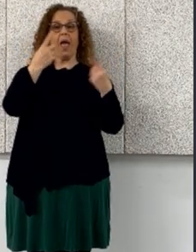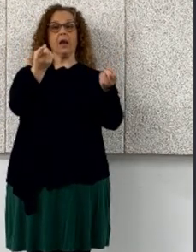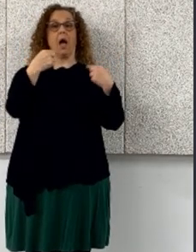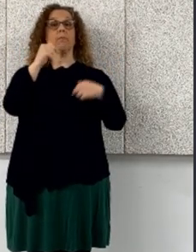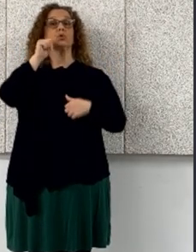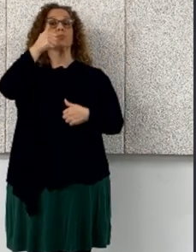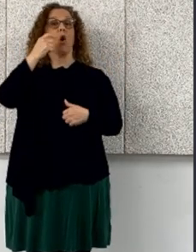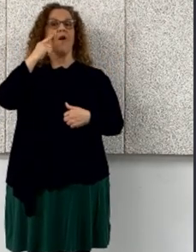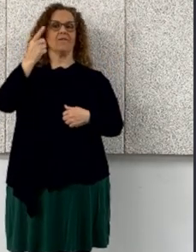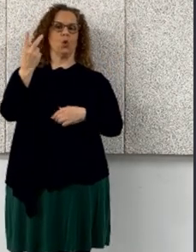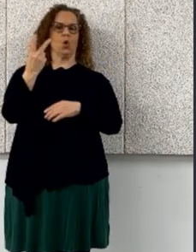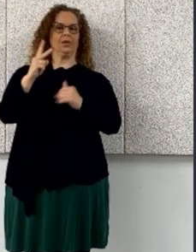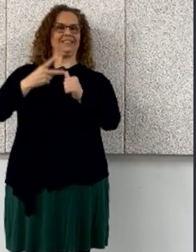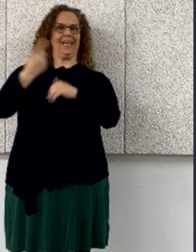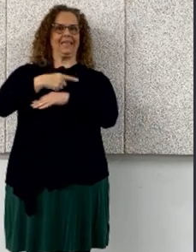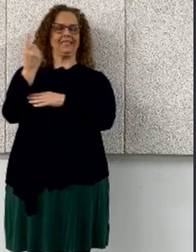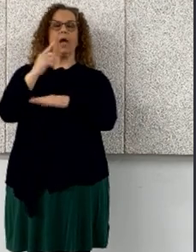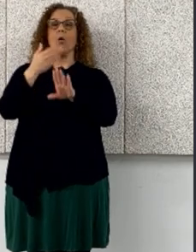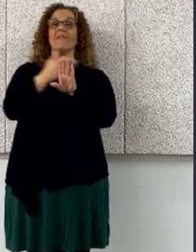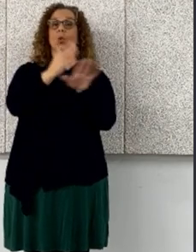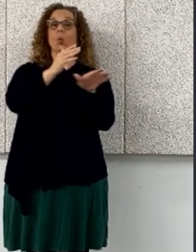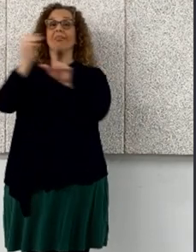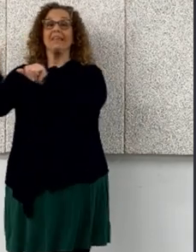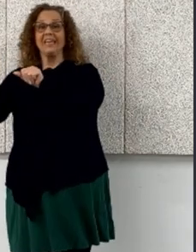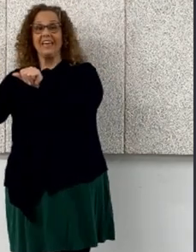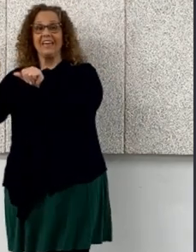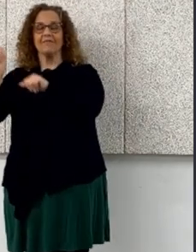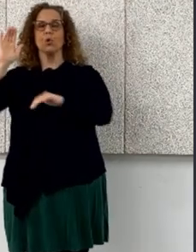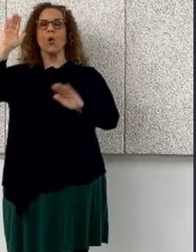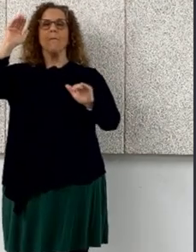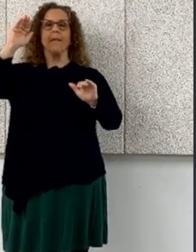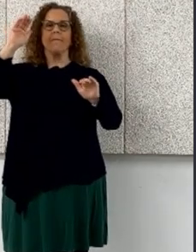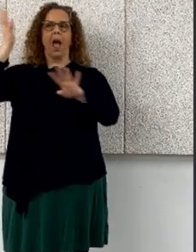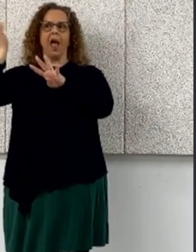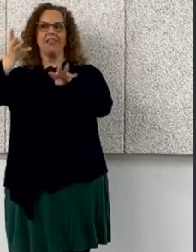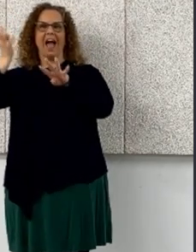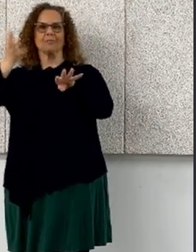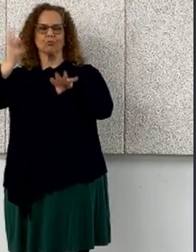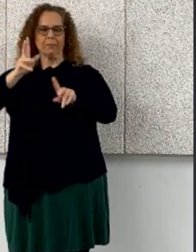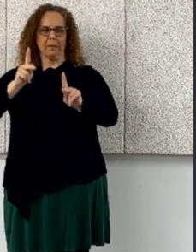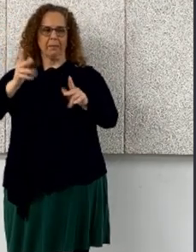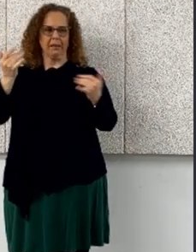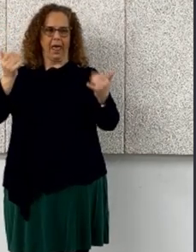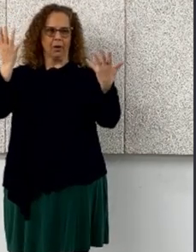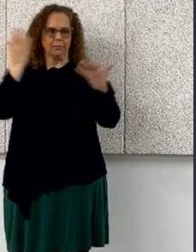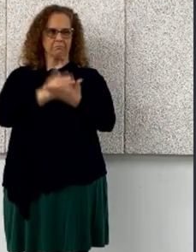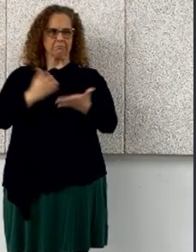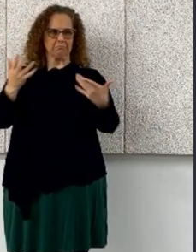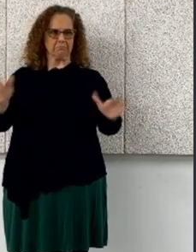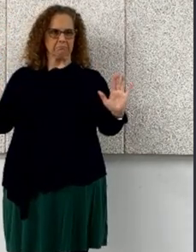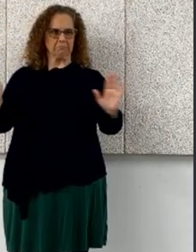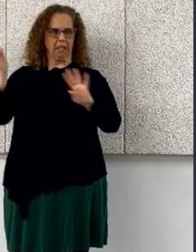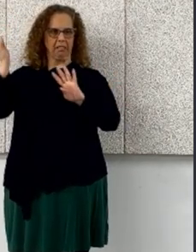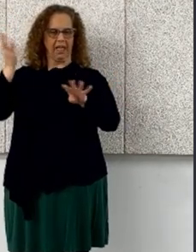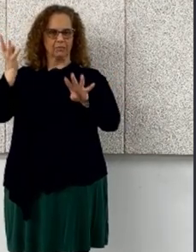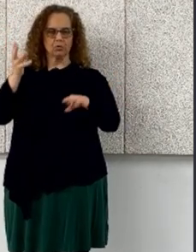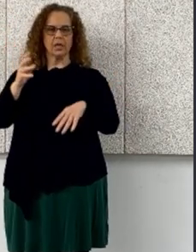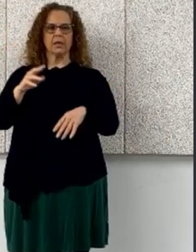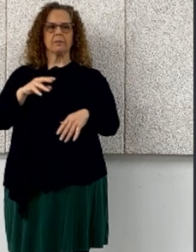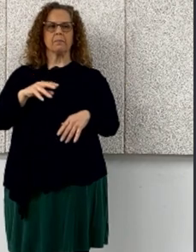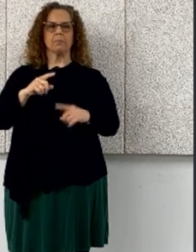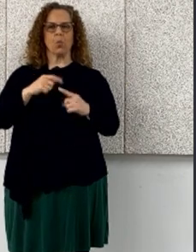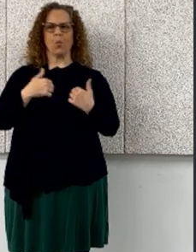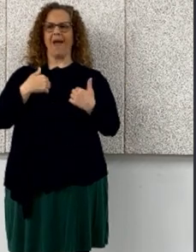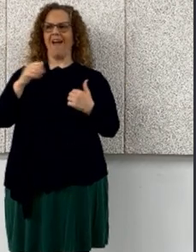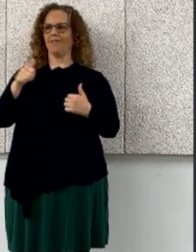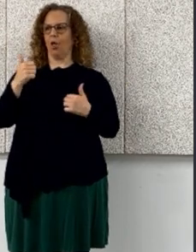Thank you all. All right. We all go, let's take a vendor, our live folks, you can head over. Okay, that's okay. We have a vendor fair starting at